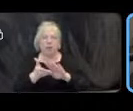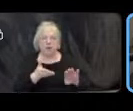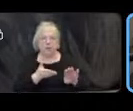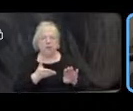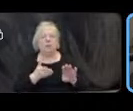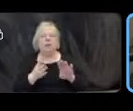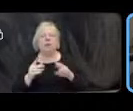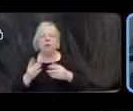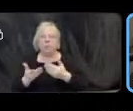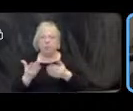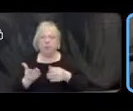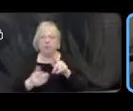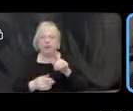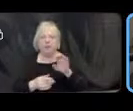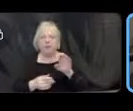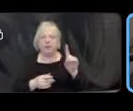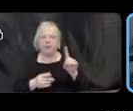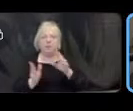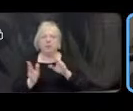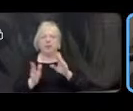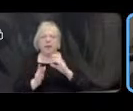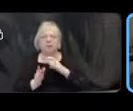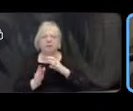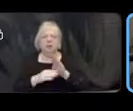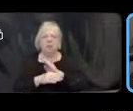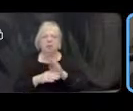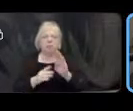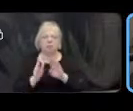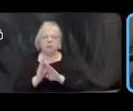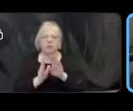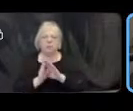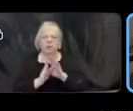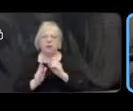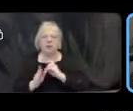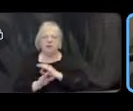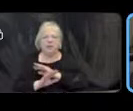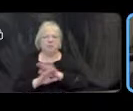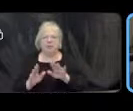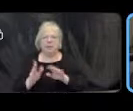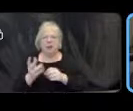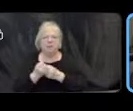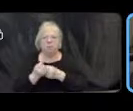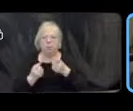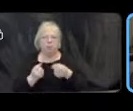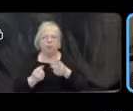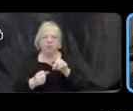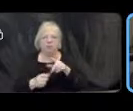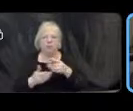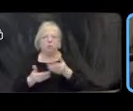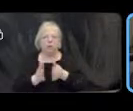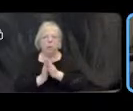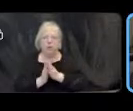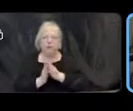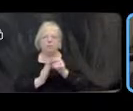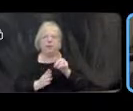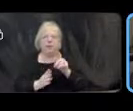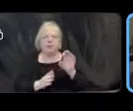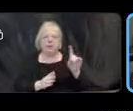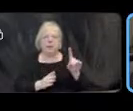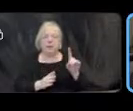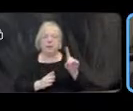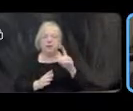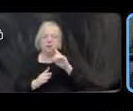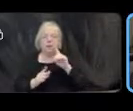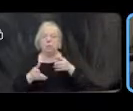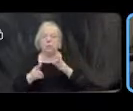proposed PCD, planned commercial development. Staff is not supportive of the requested PCD, planned commercial development,